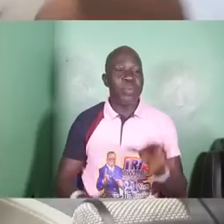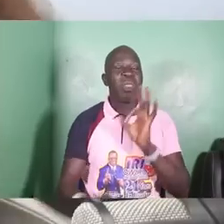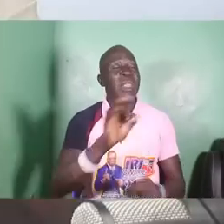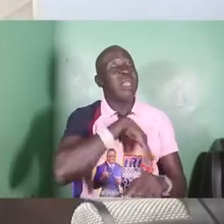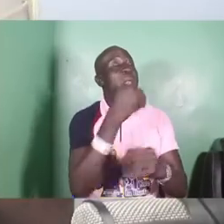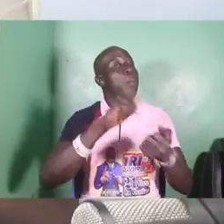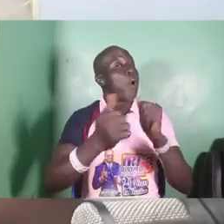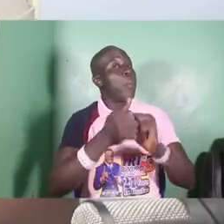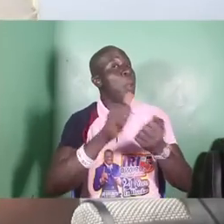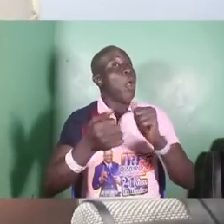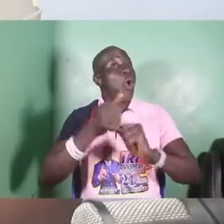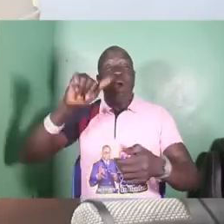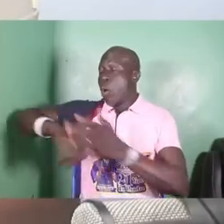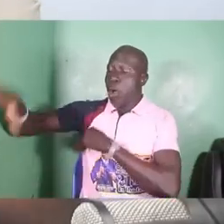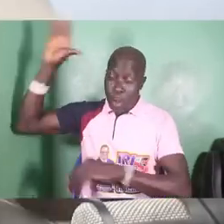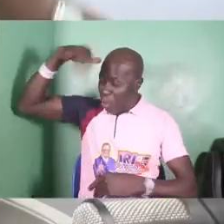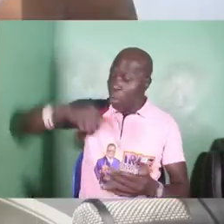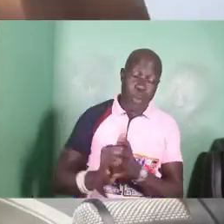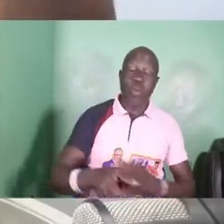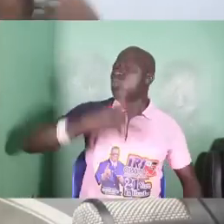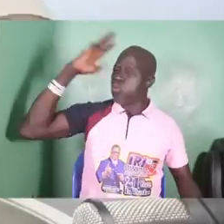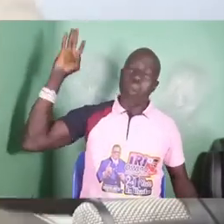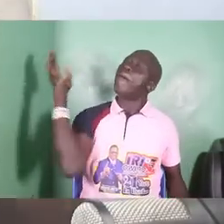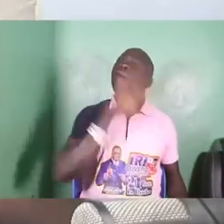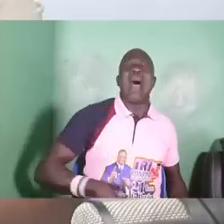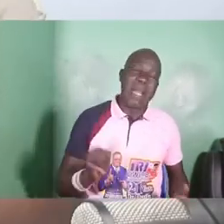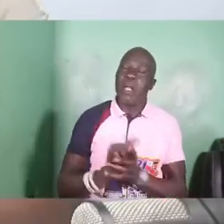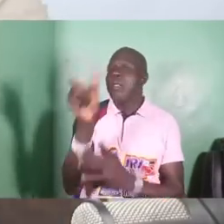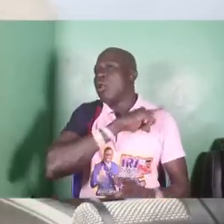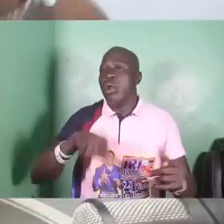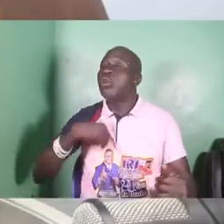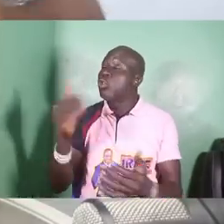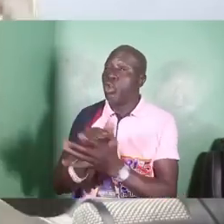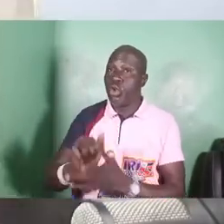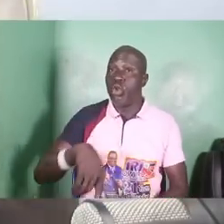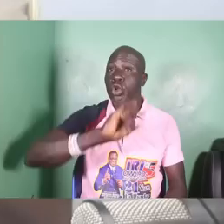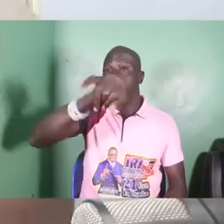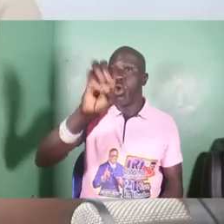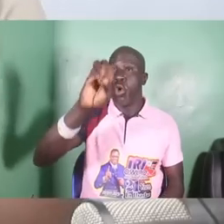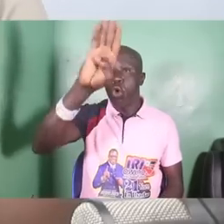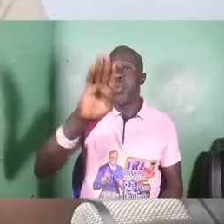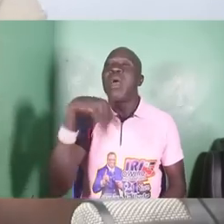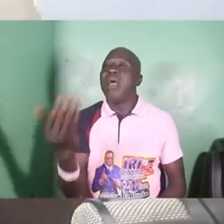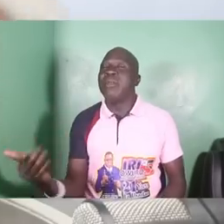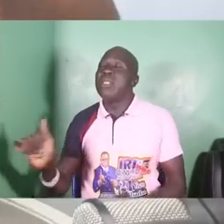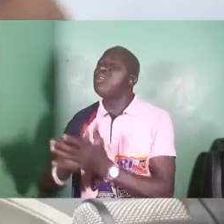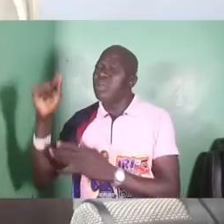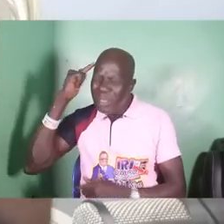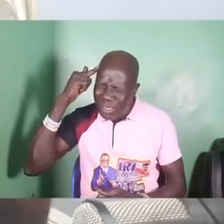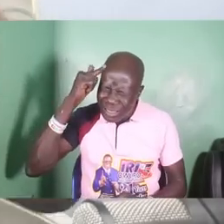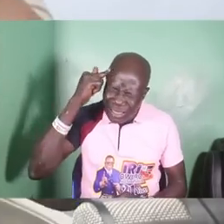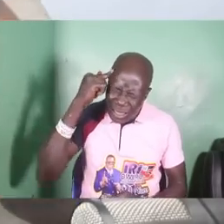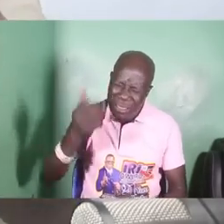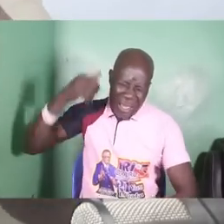you. Listen, sir. As tough as Job's condition was, the Lord told Job, everything you think is tough will